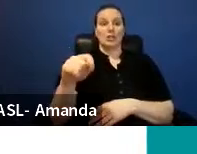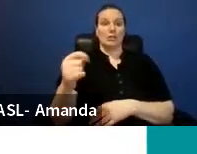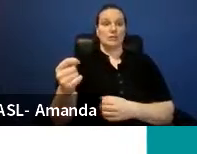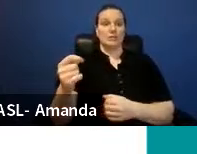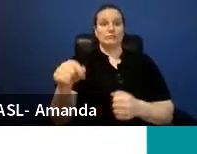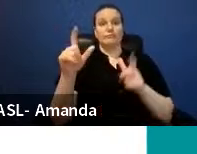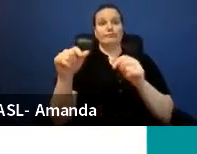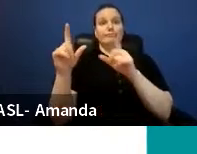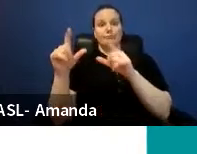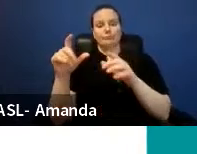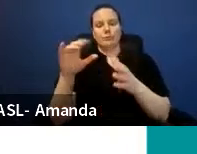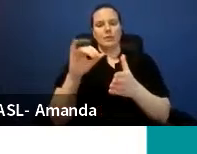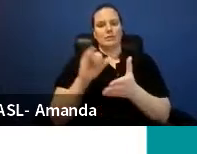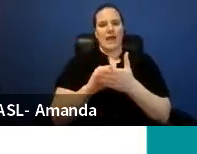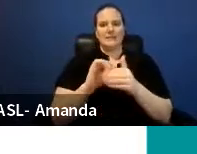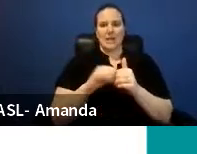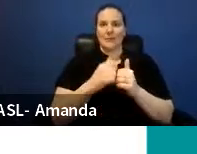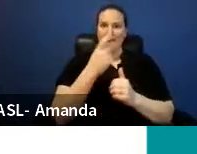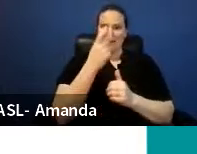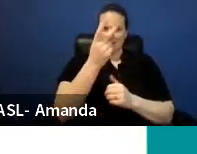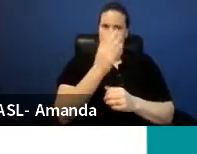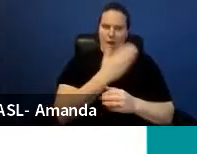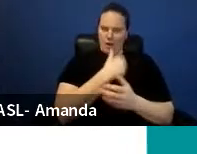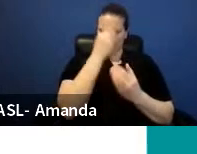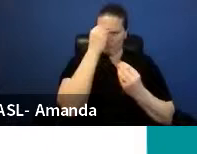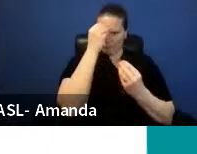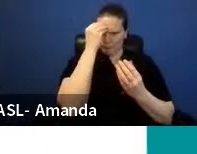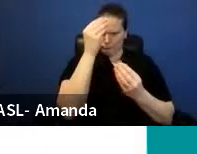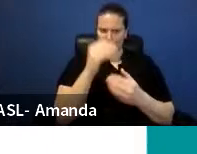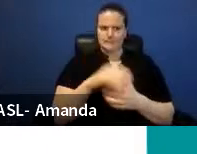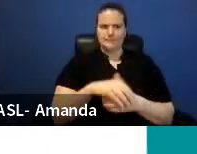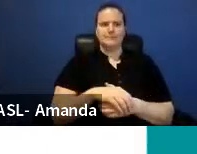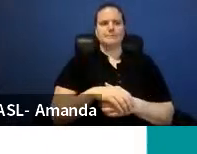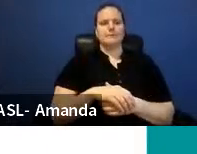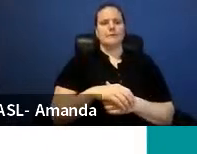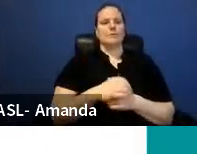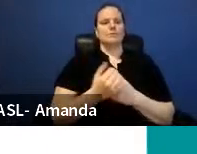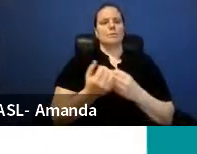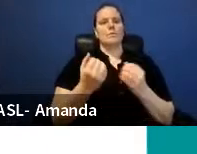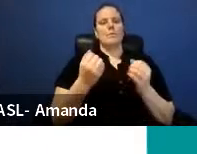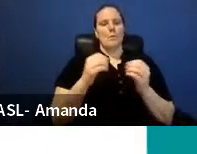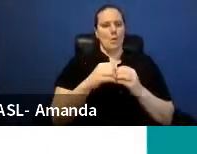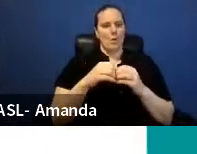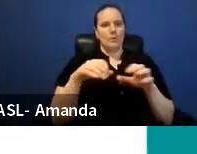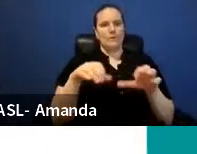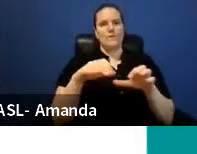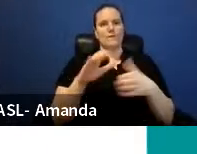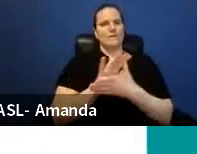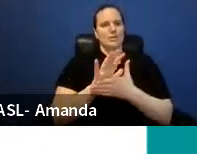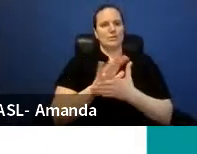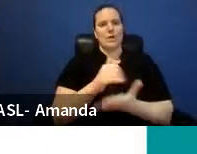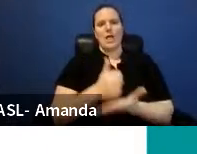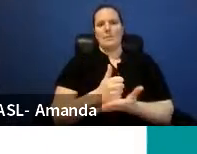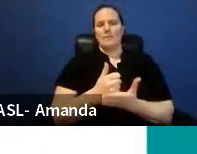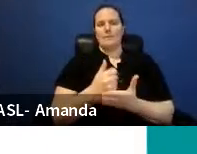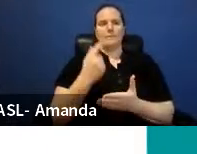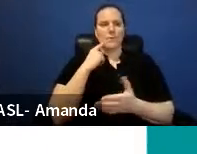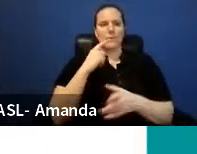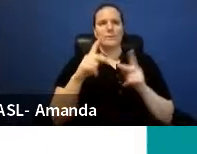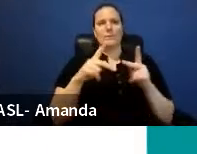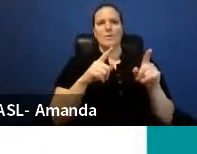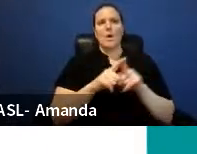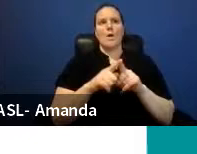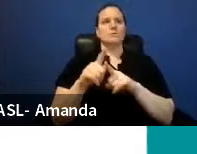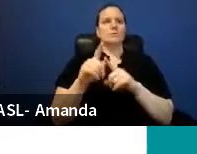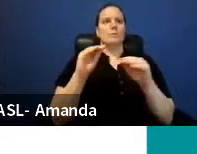that's how they see our content. But some longer form videos are also going to be helpful for individuals that will also be placed